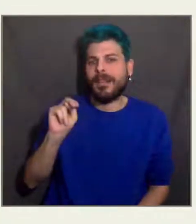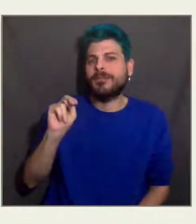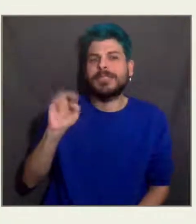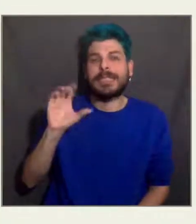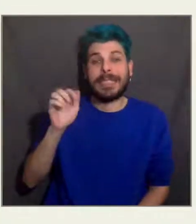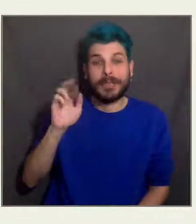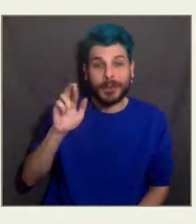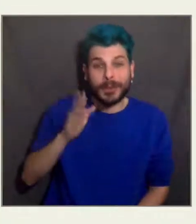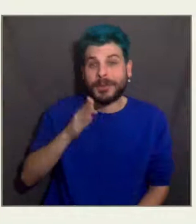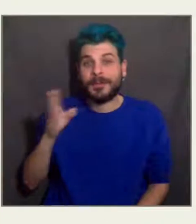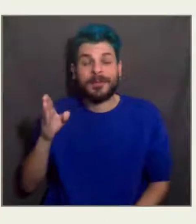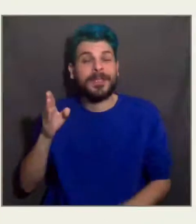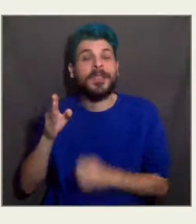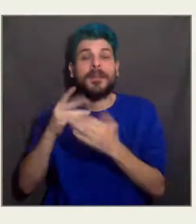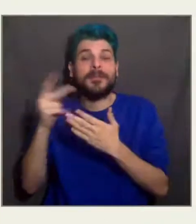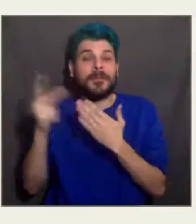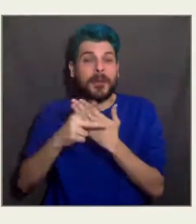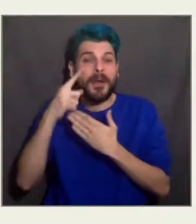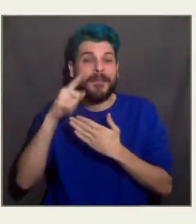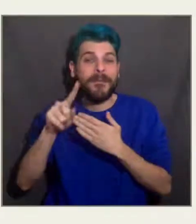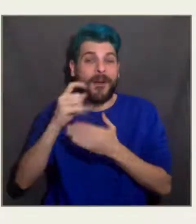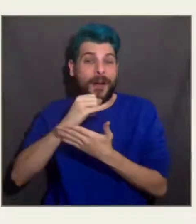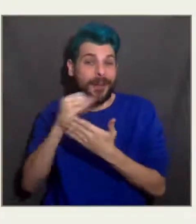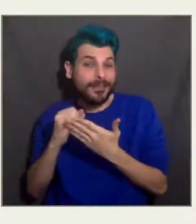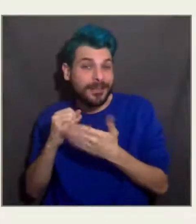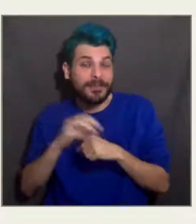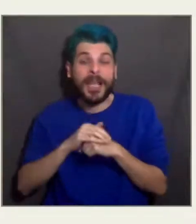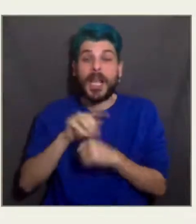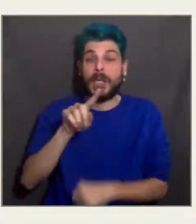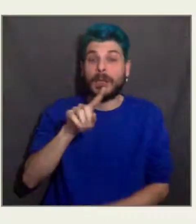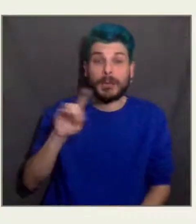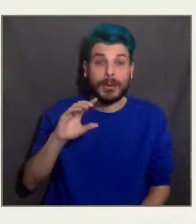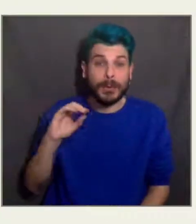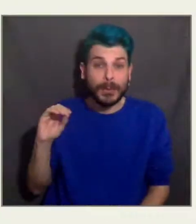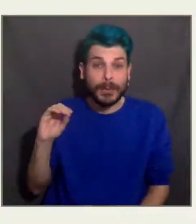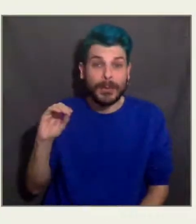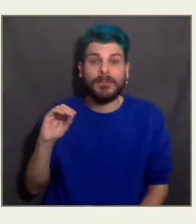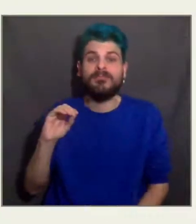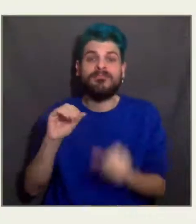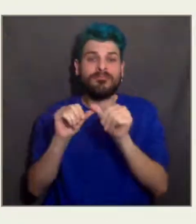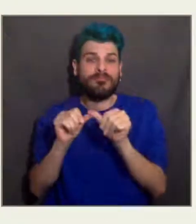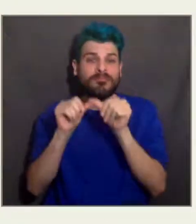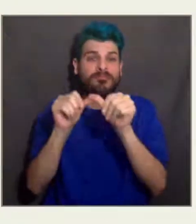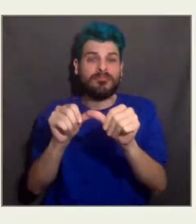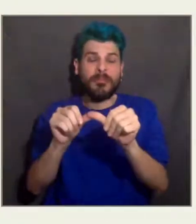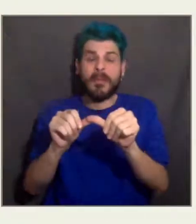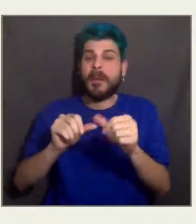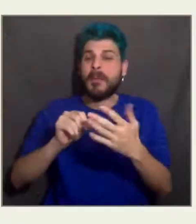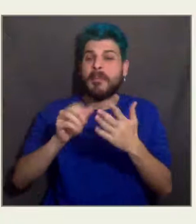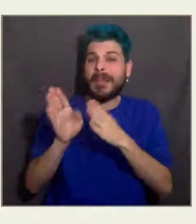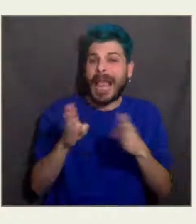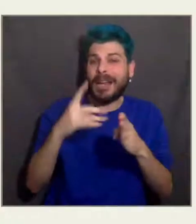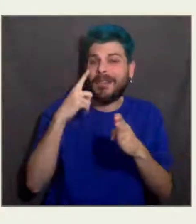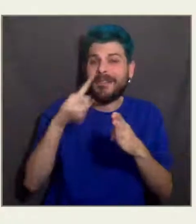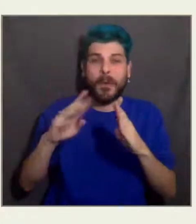Arts, and the Oregon Zoo, long-range planning, and support for affordable housing in the region.